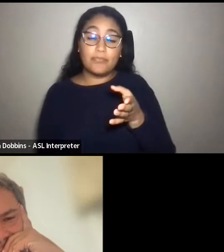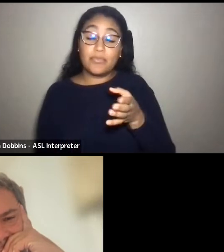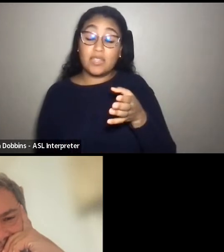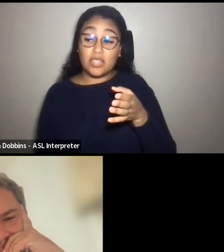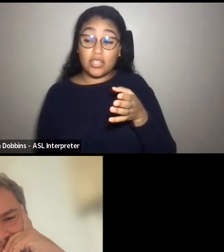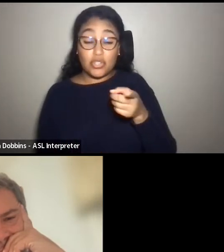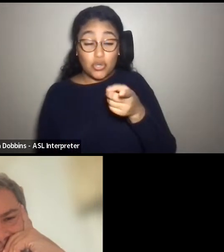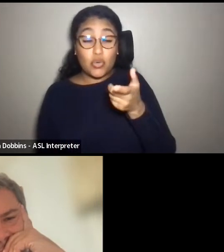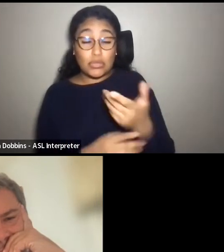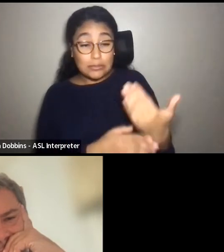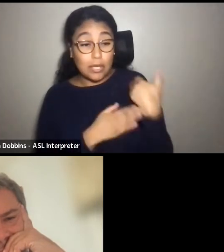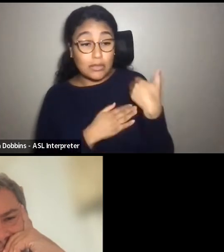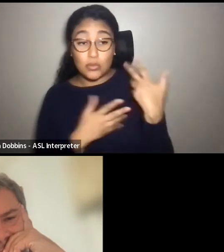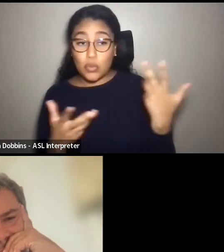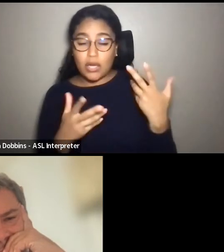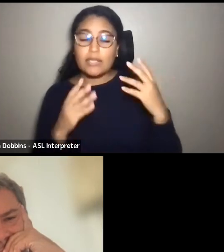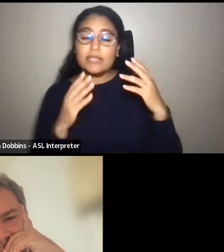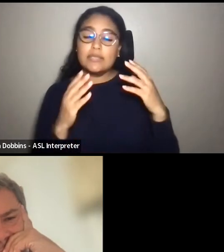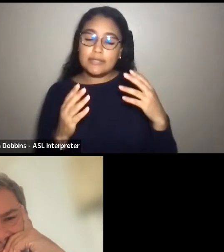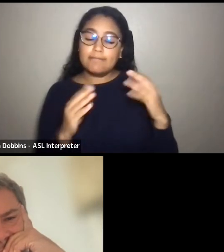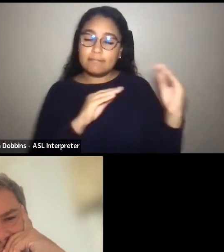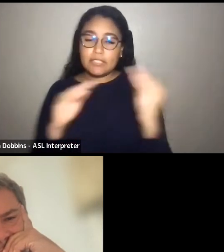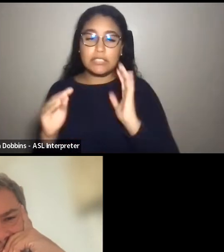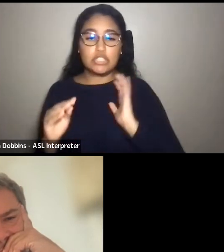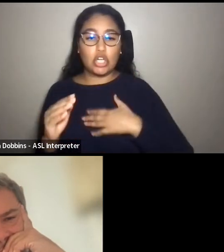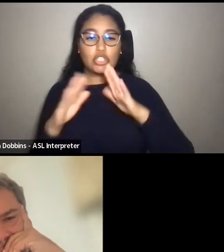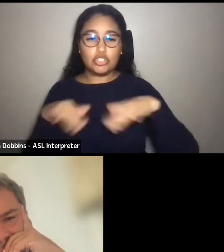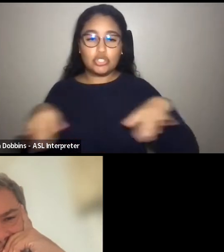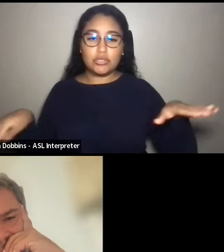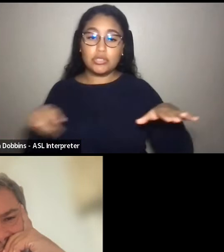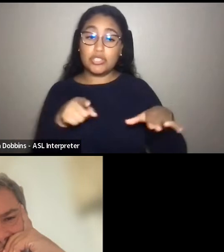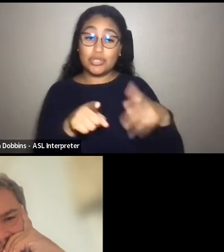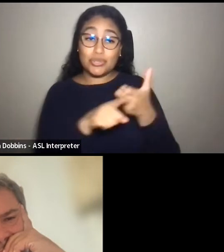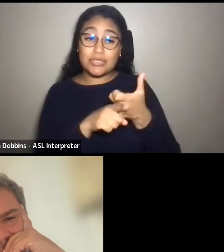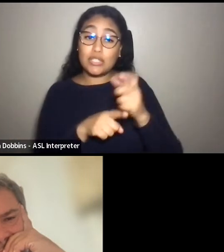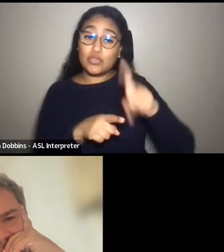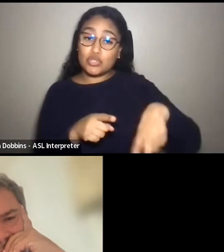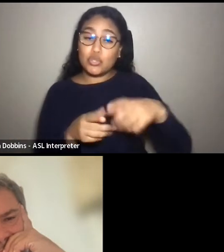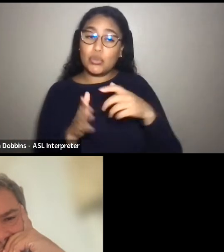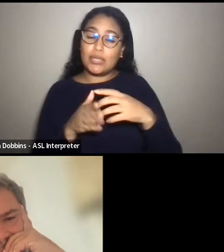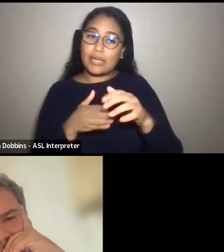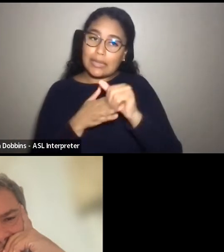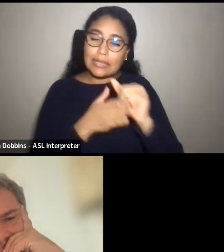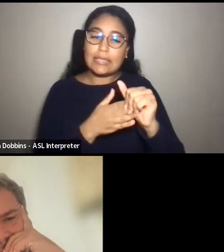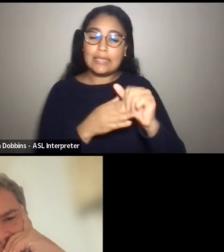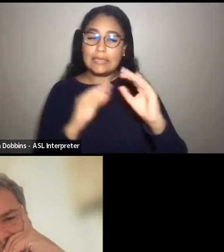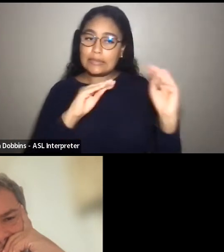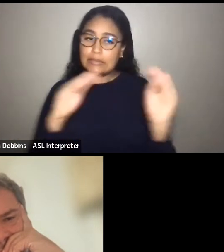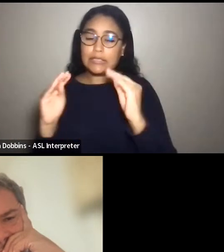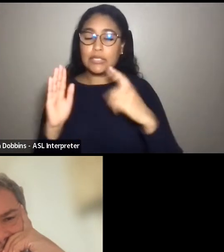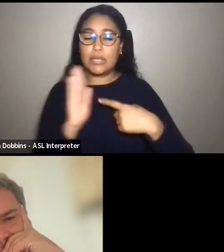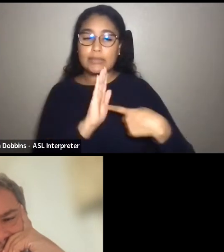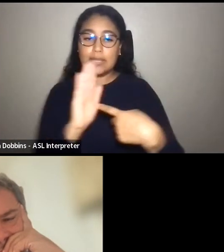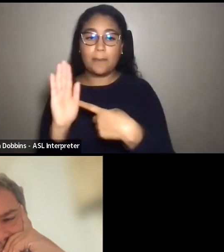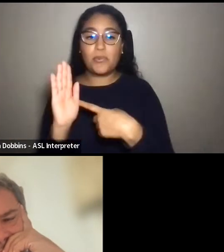educating our children. We as adults know that we must lead and teach by example. When the